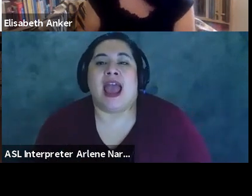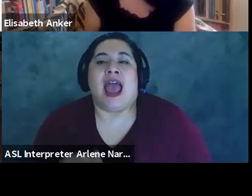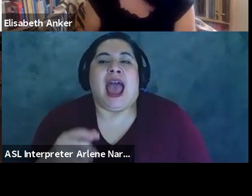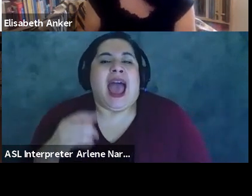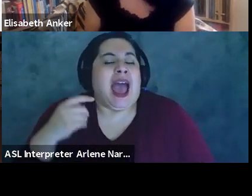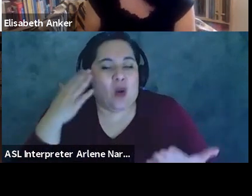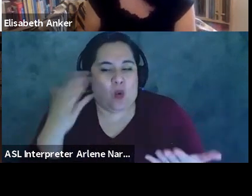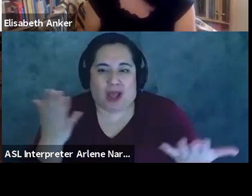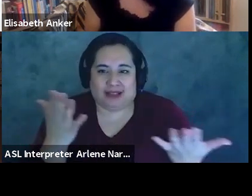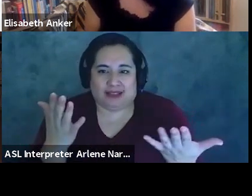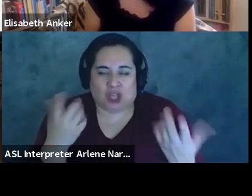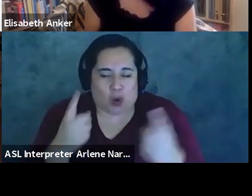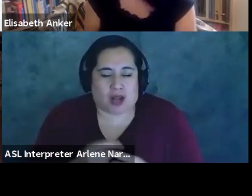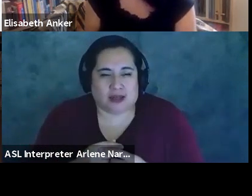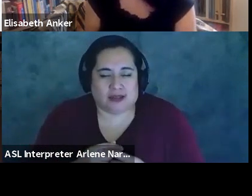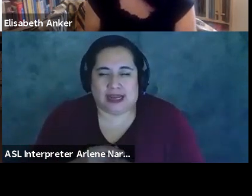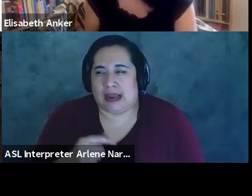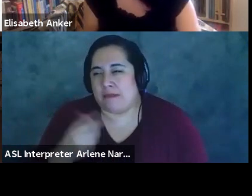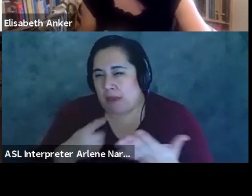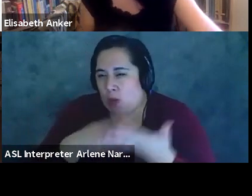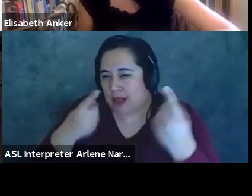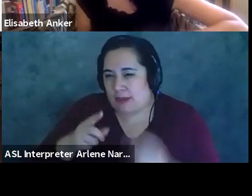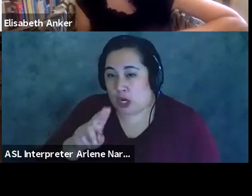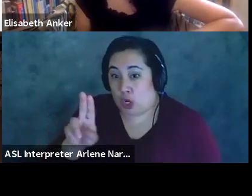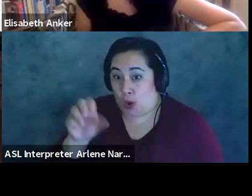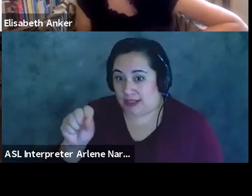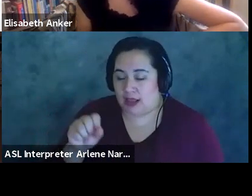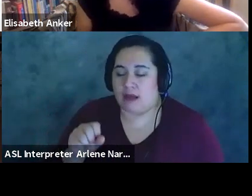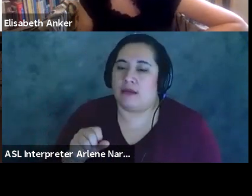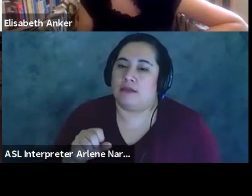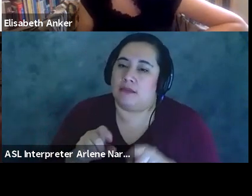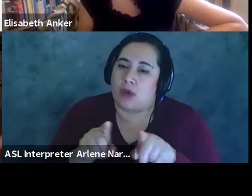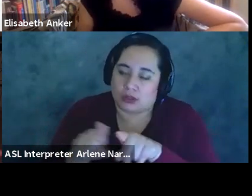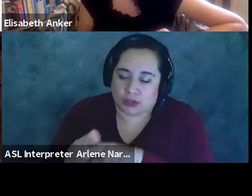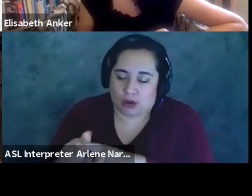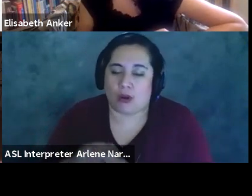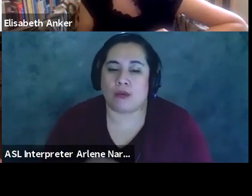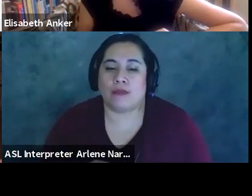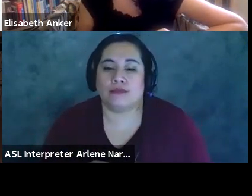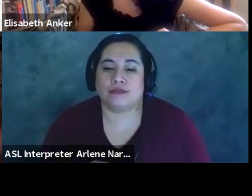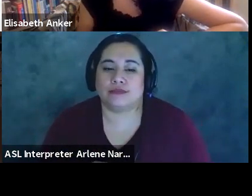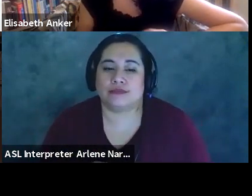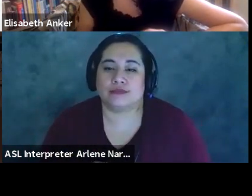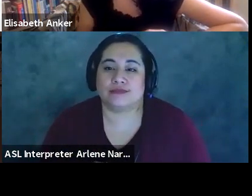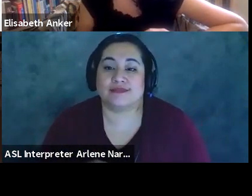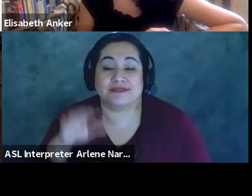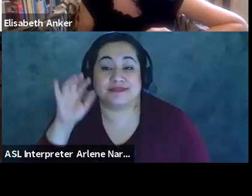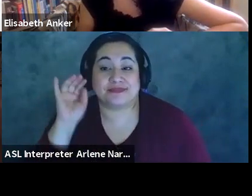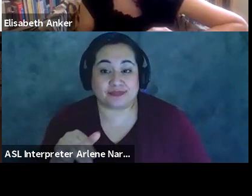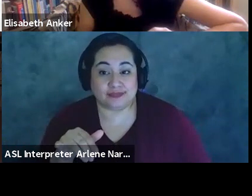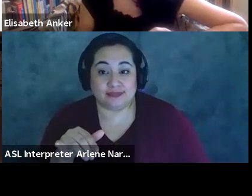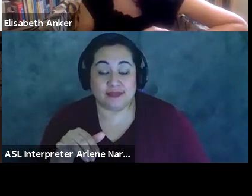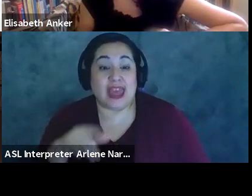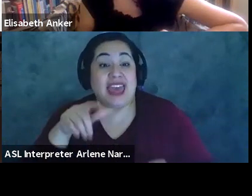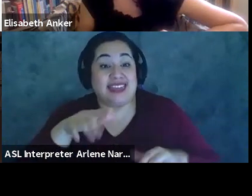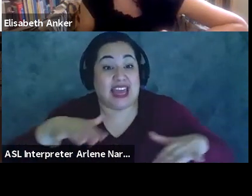in, probably in the US partly, but elsewhere also. I mean, the state is fighting